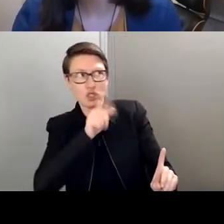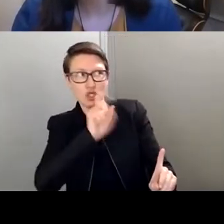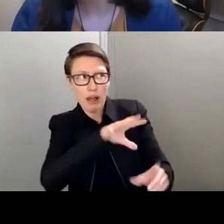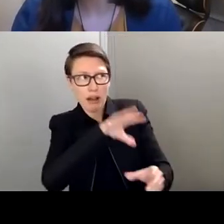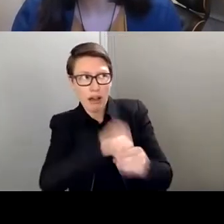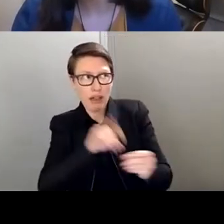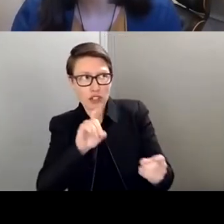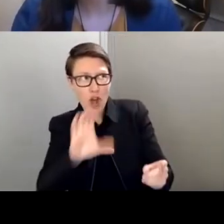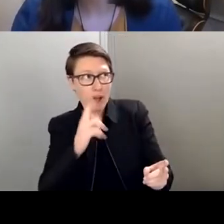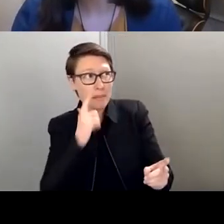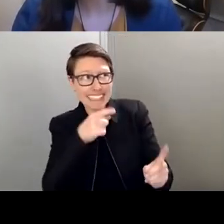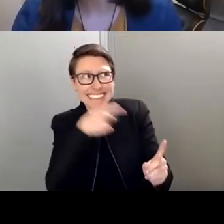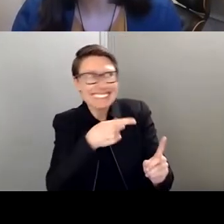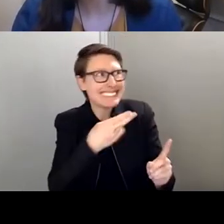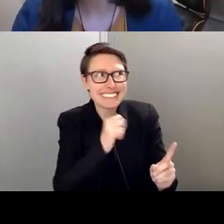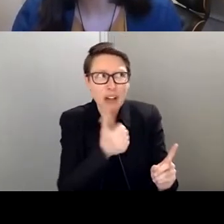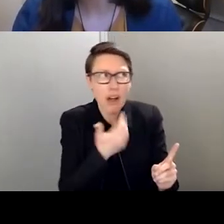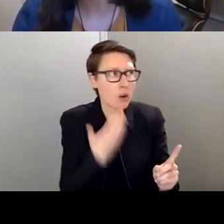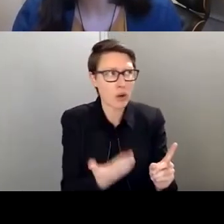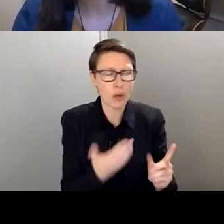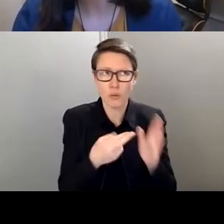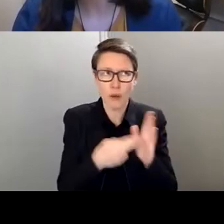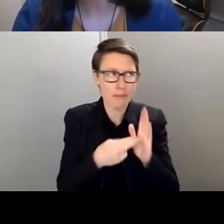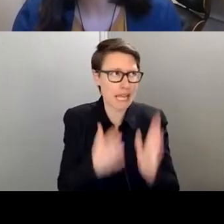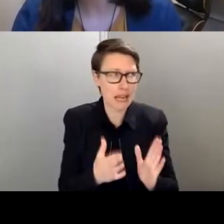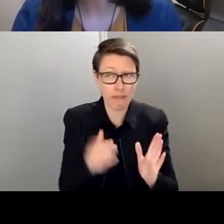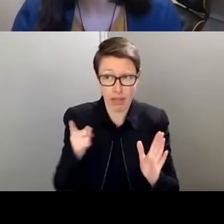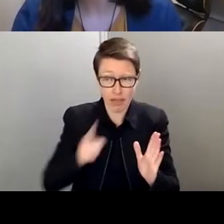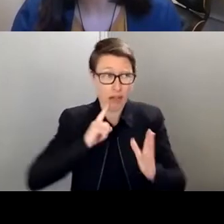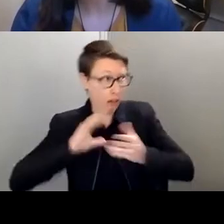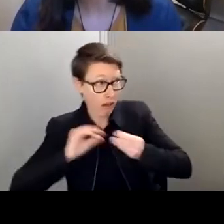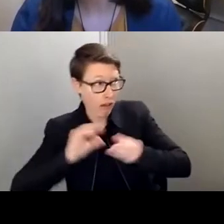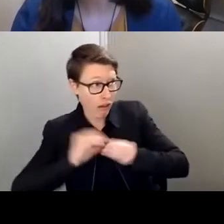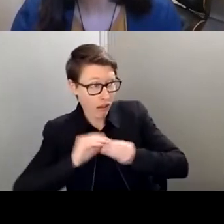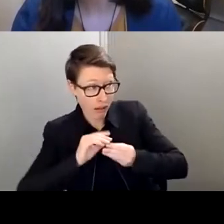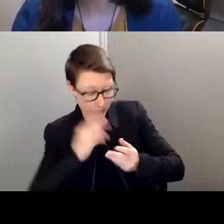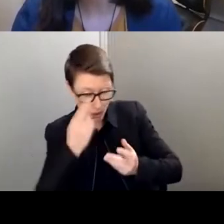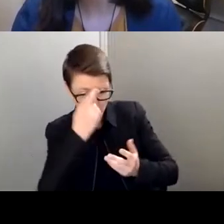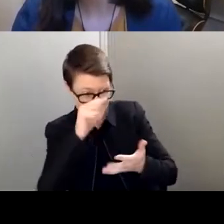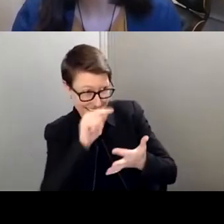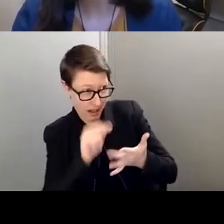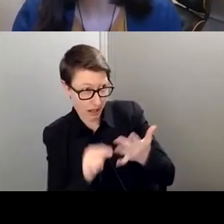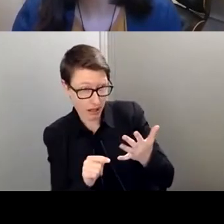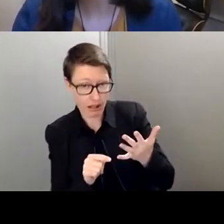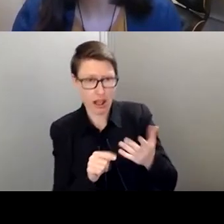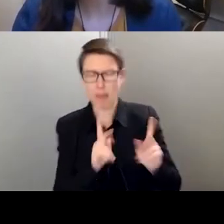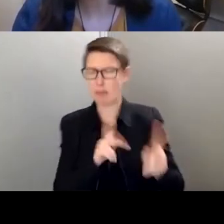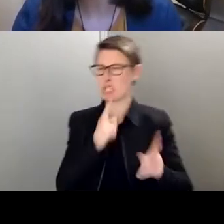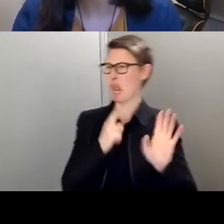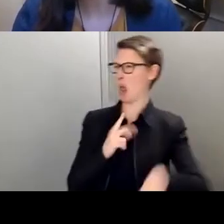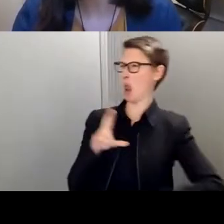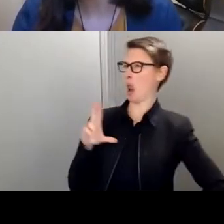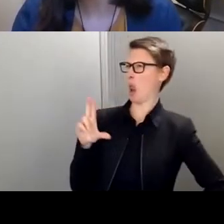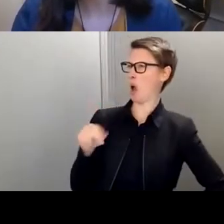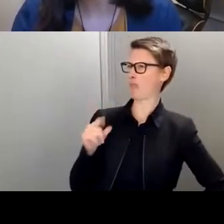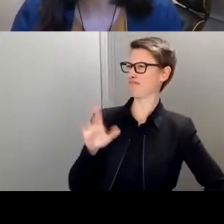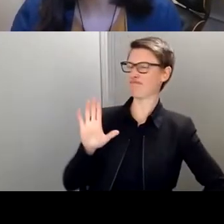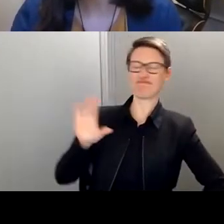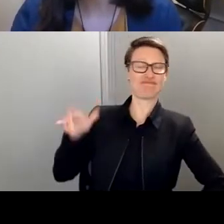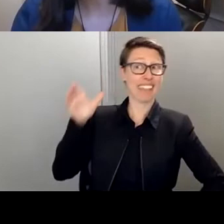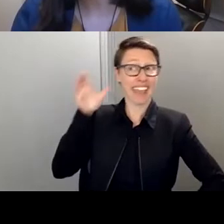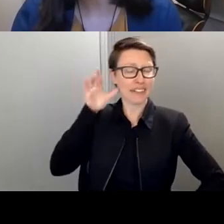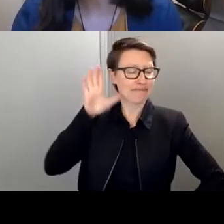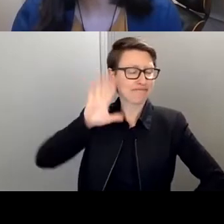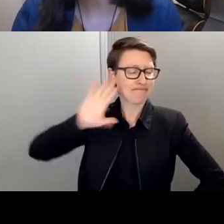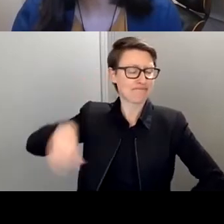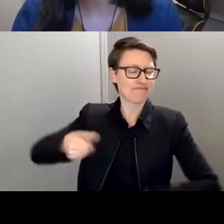a good representative, and, you know, for various reasons. And somebody's like, no, they have to be, you know, they need to be in there. So